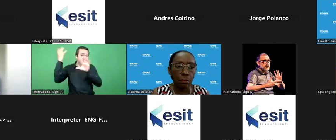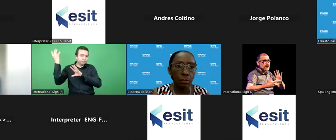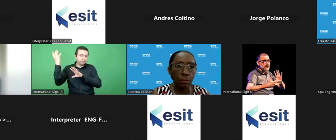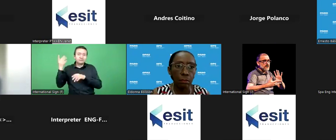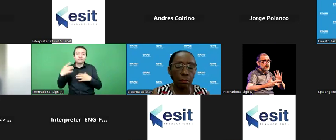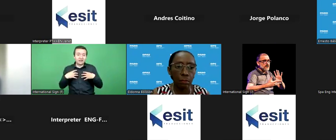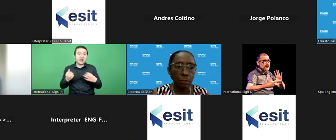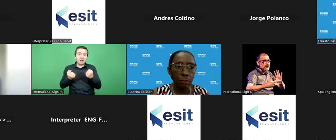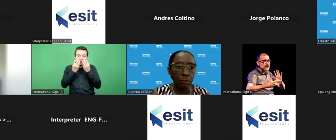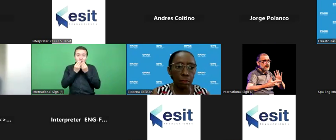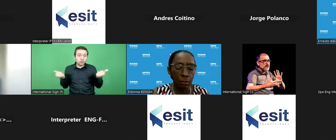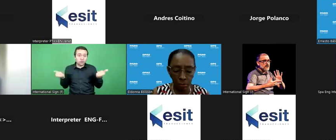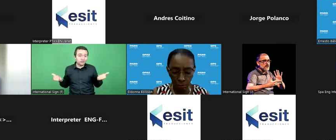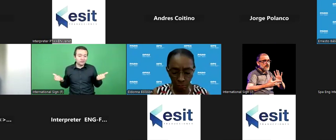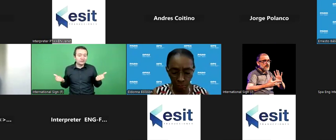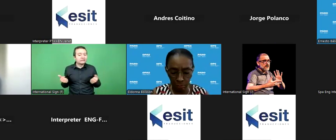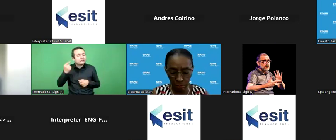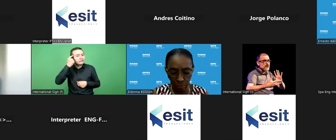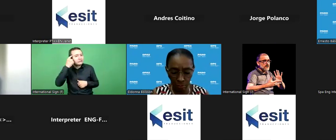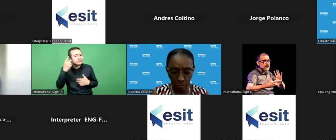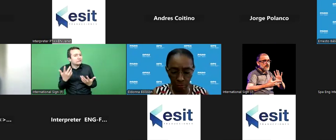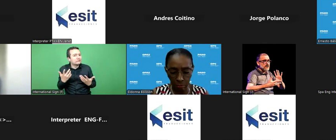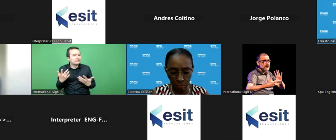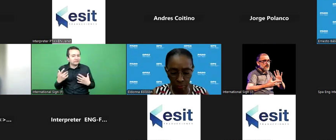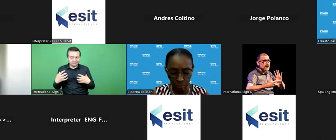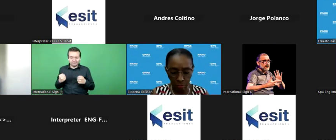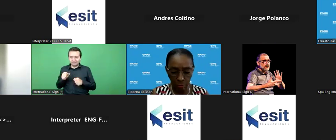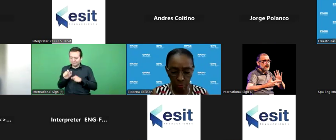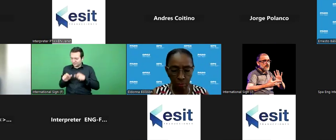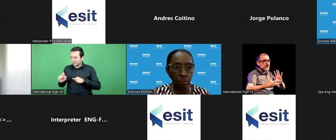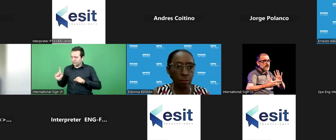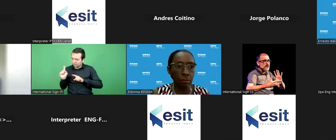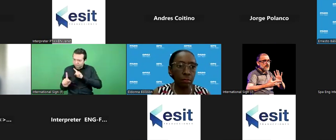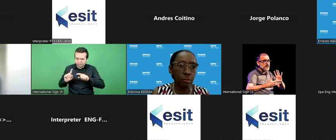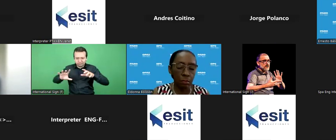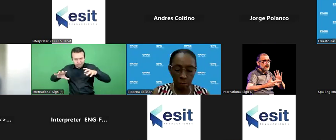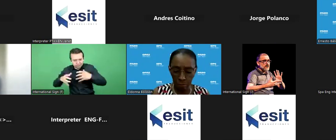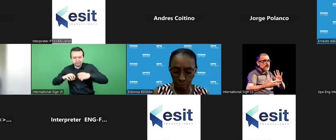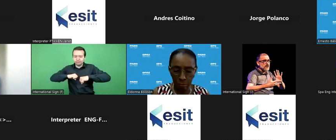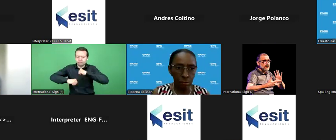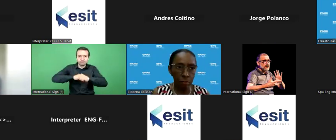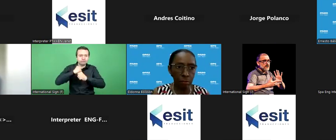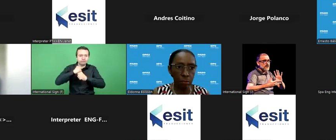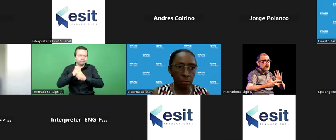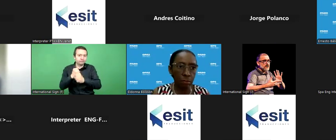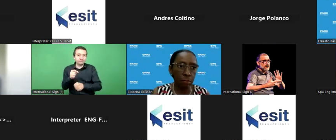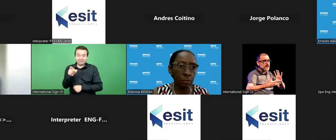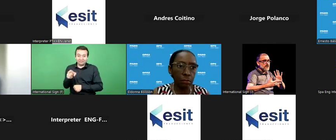tool, the framework of the essential public health functions is powerful because can